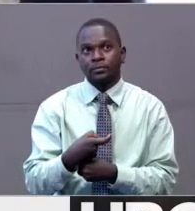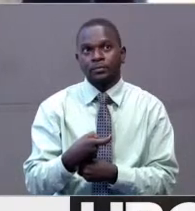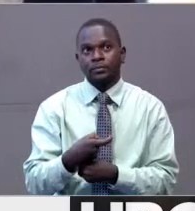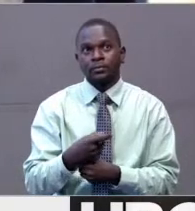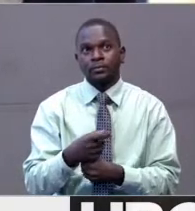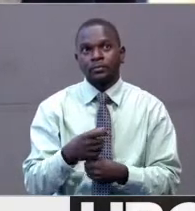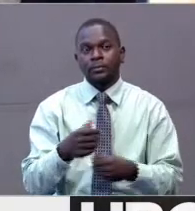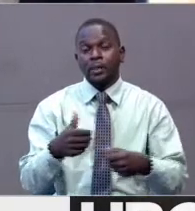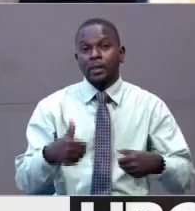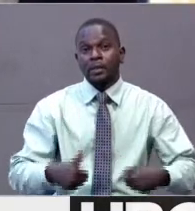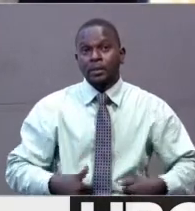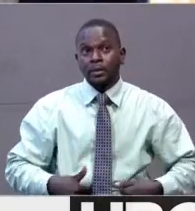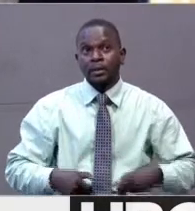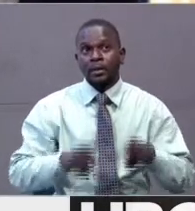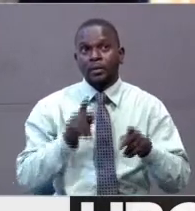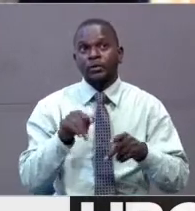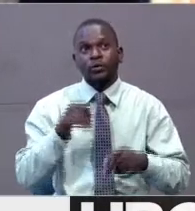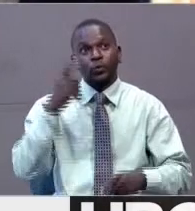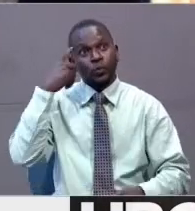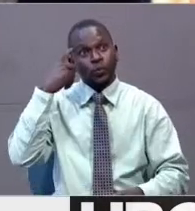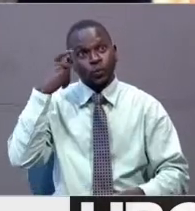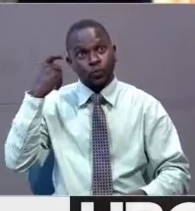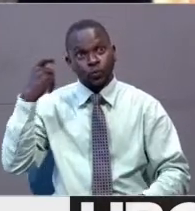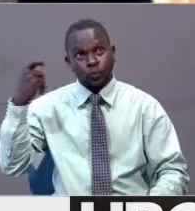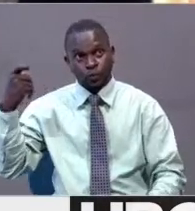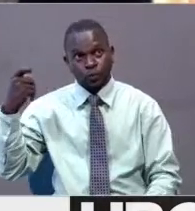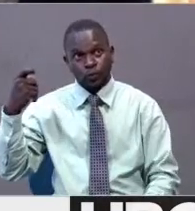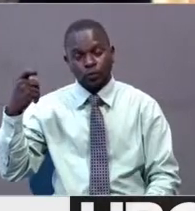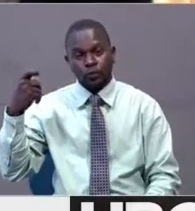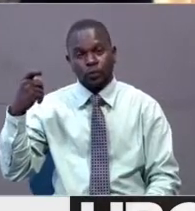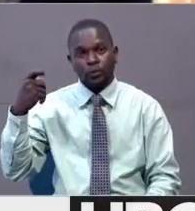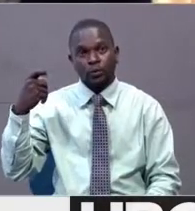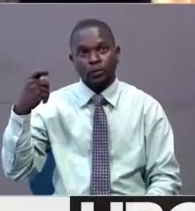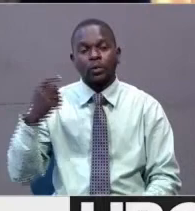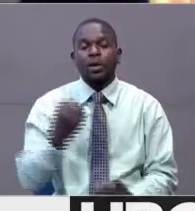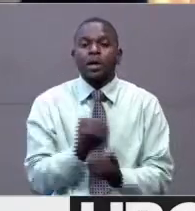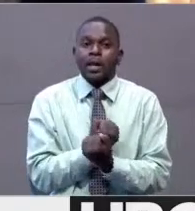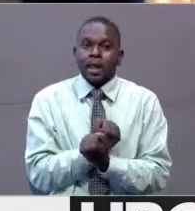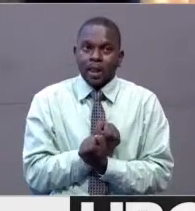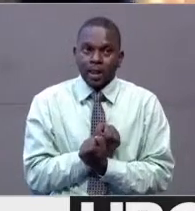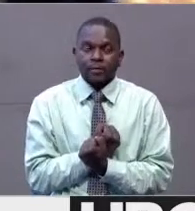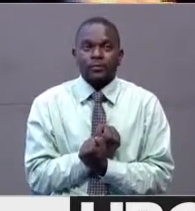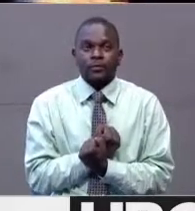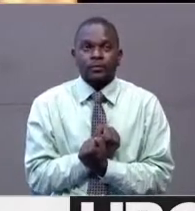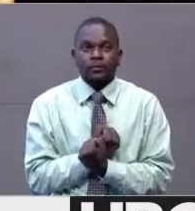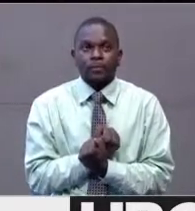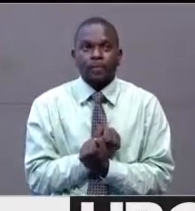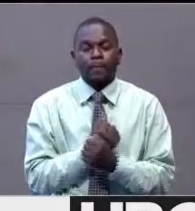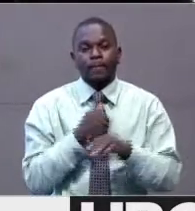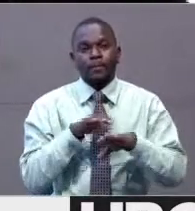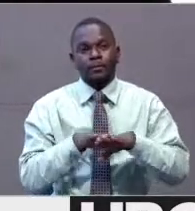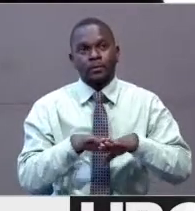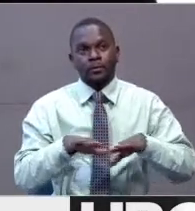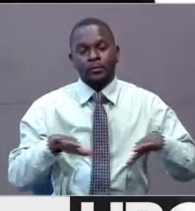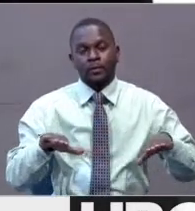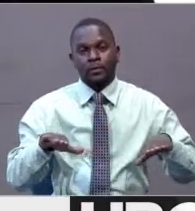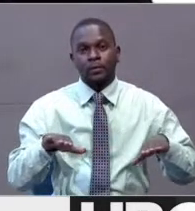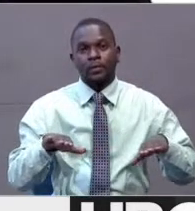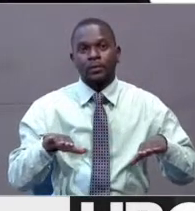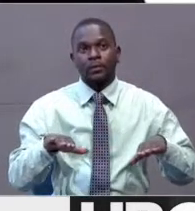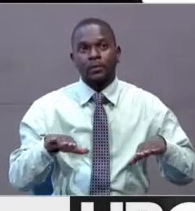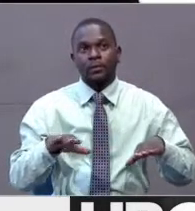a young person with full of dreams, who loves his land